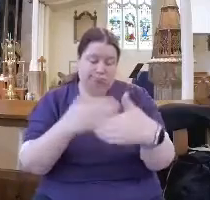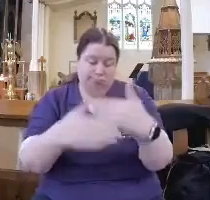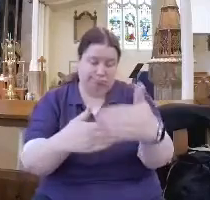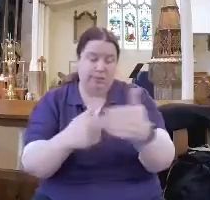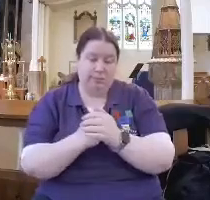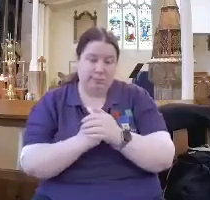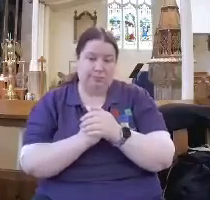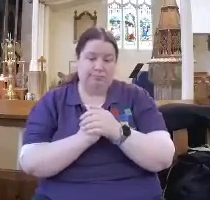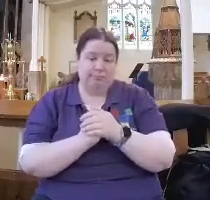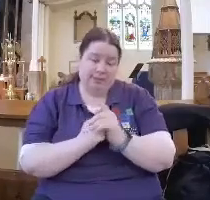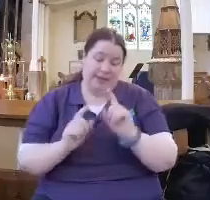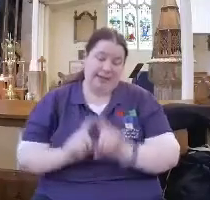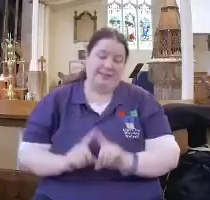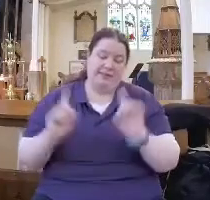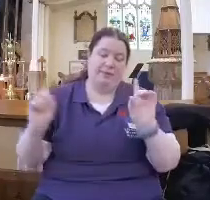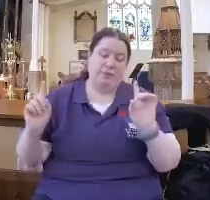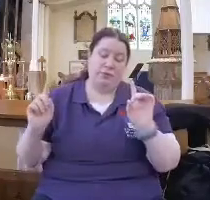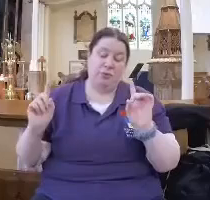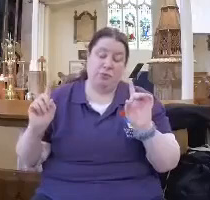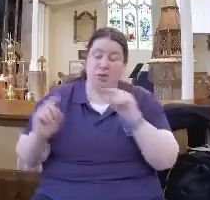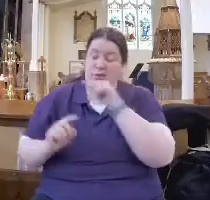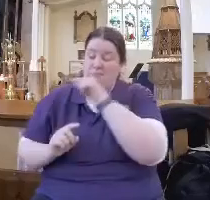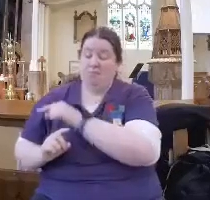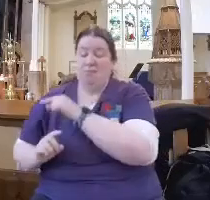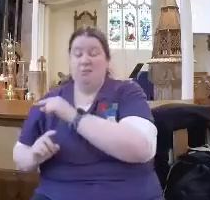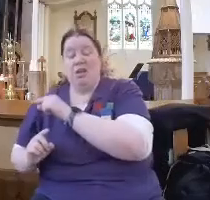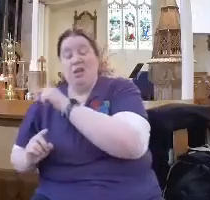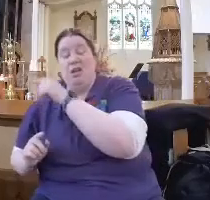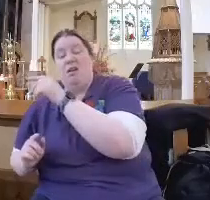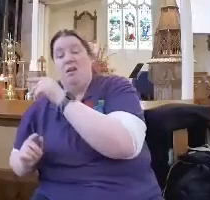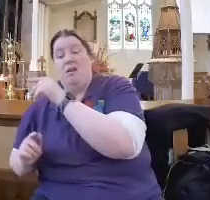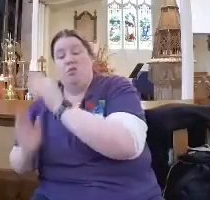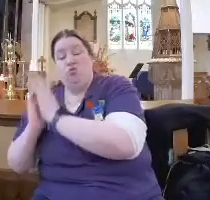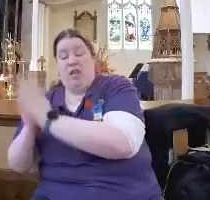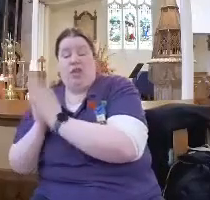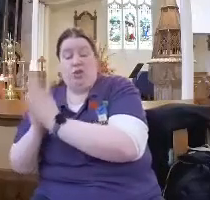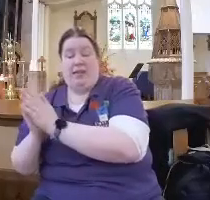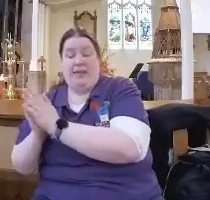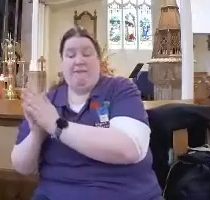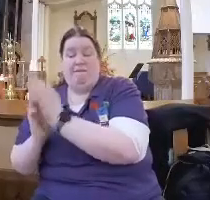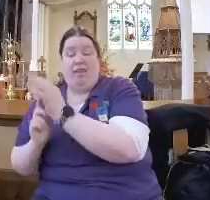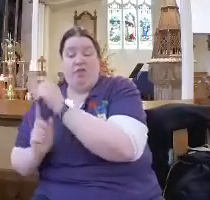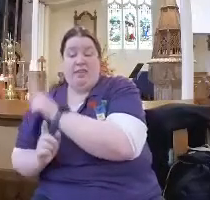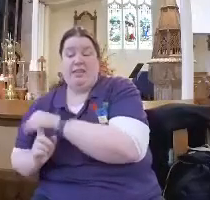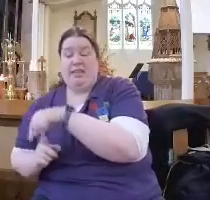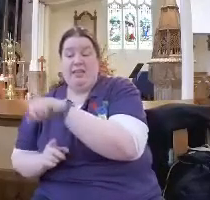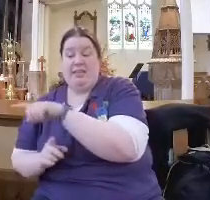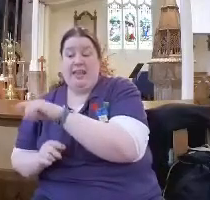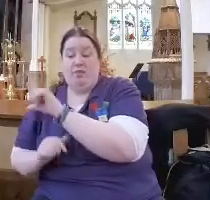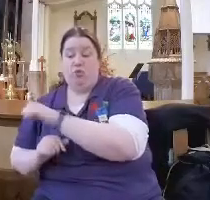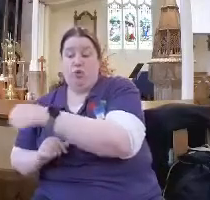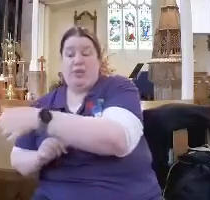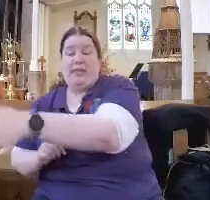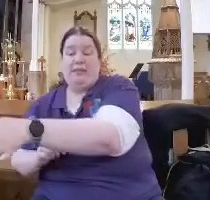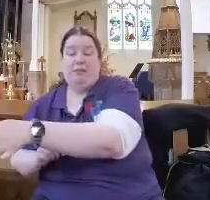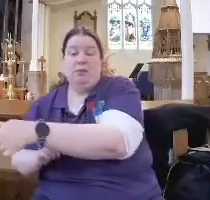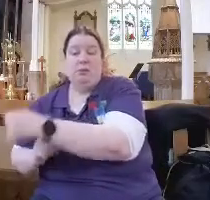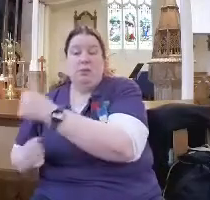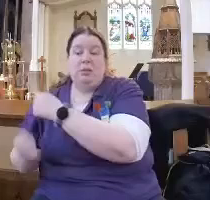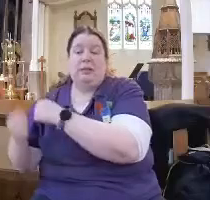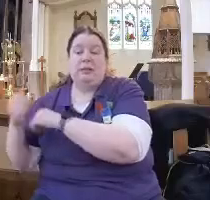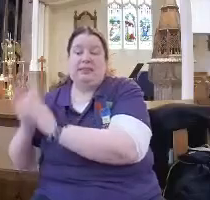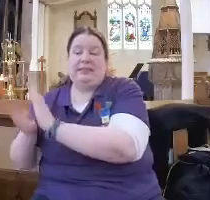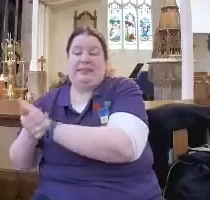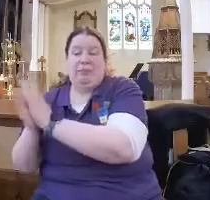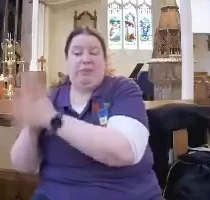And that's the big difference with the Pharisees. For them, the routine had become the end in itself. That's what it was all about as far as they were concerned.